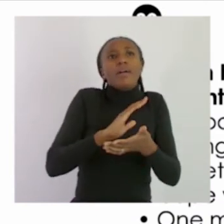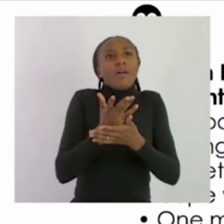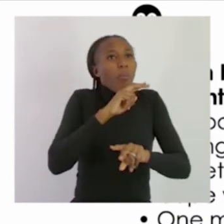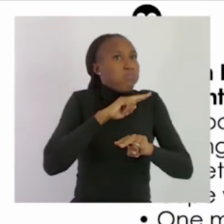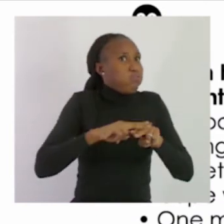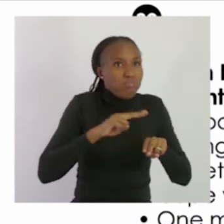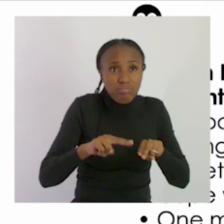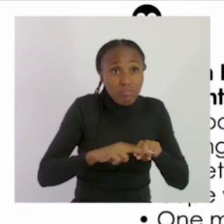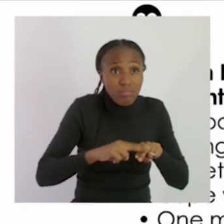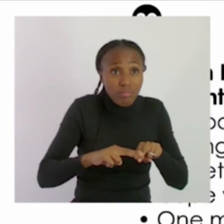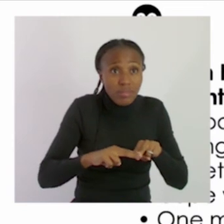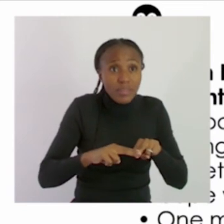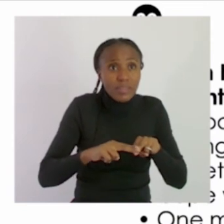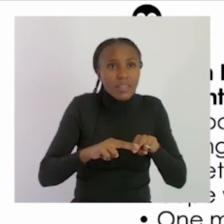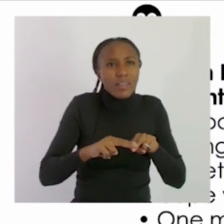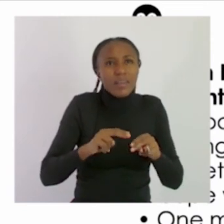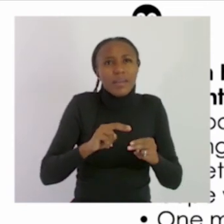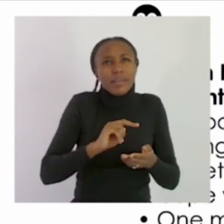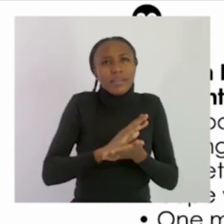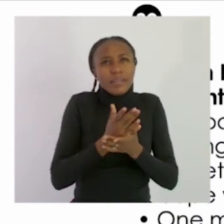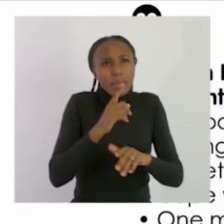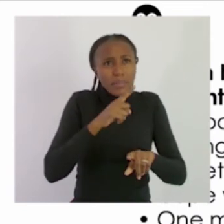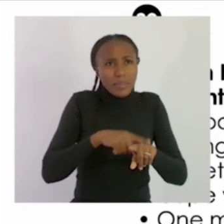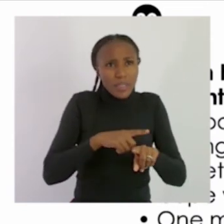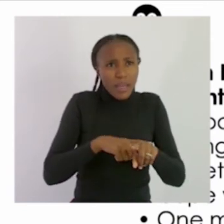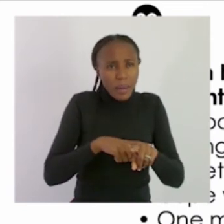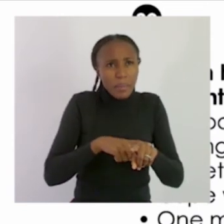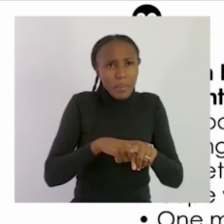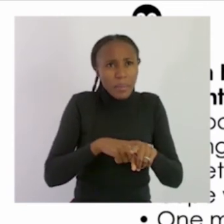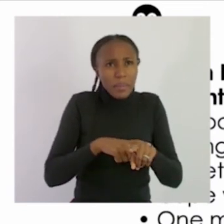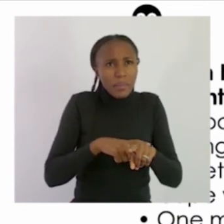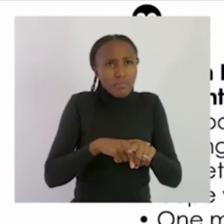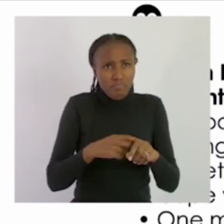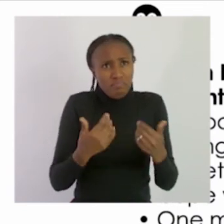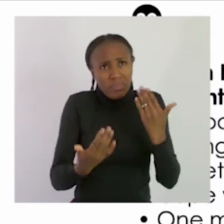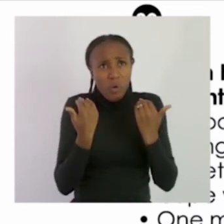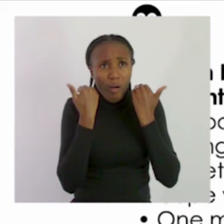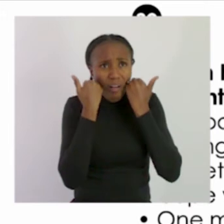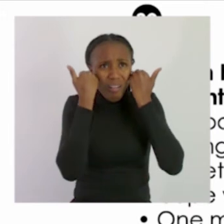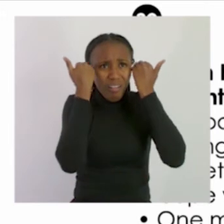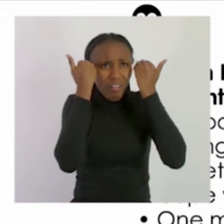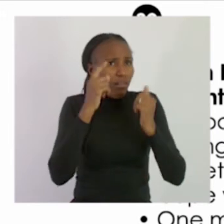Sometimes the differences in timing can be difficult to cope with when you are growing up, okay?